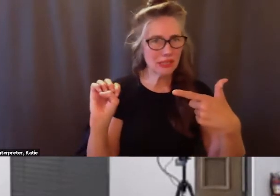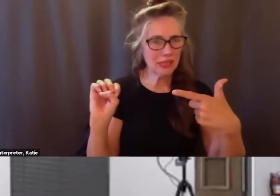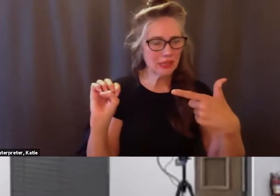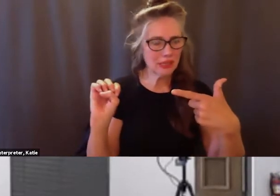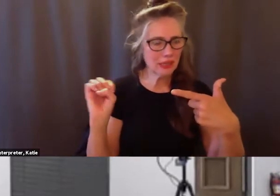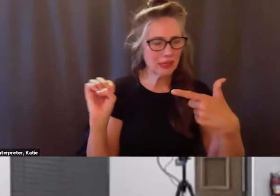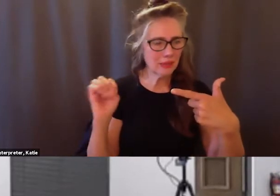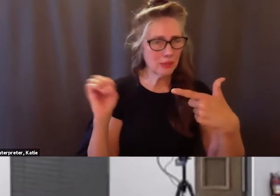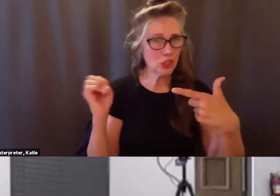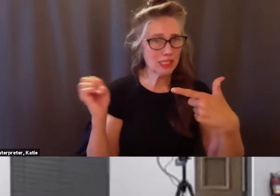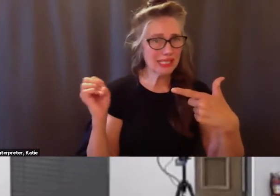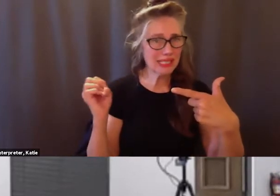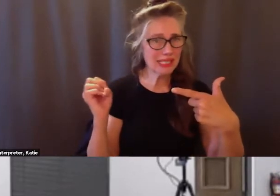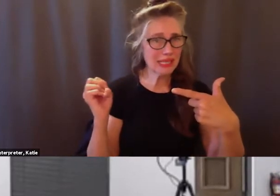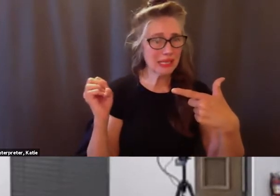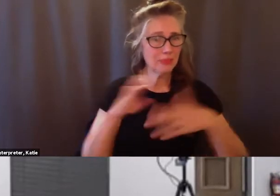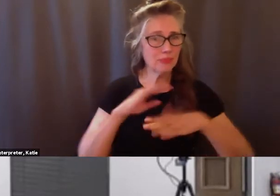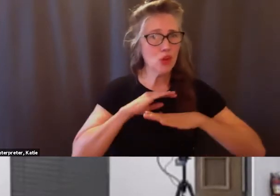relief.